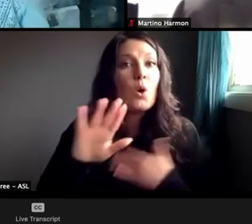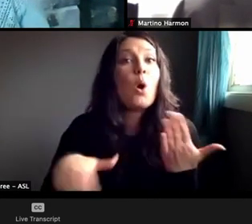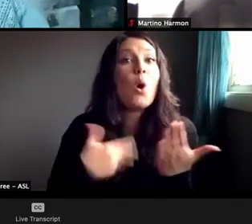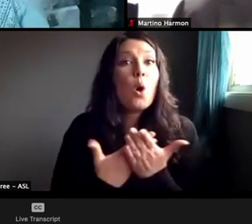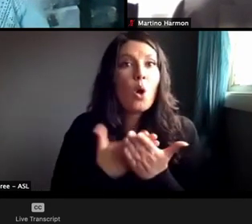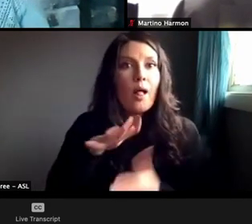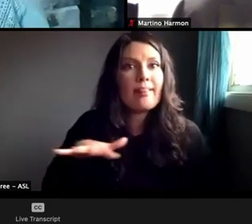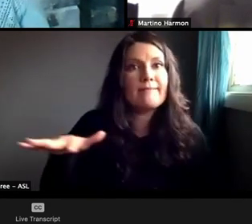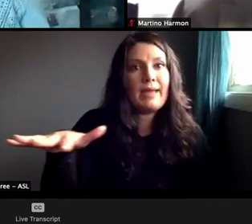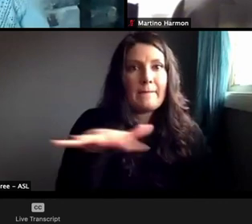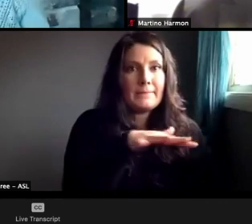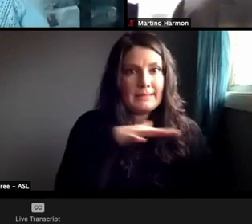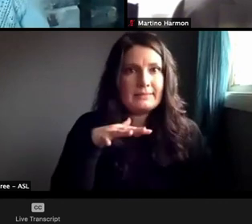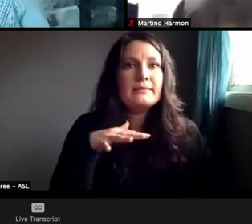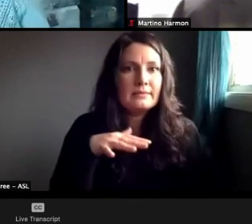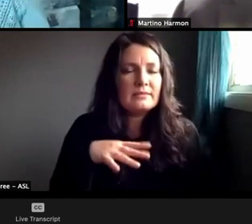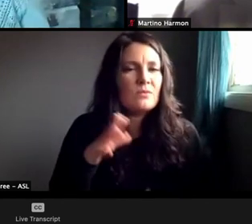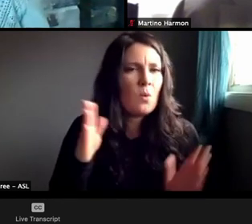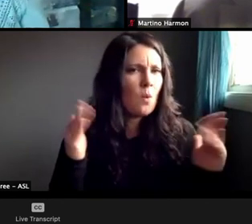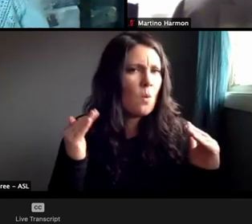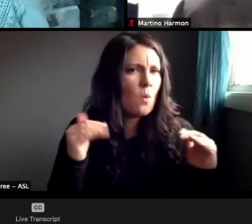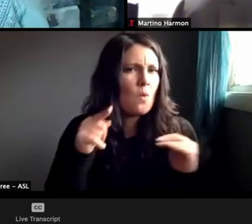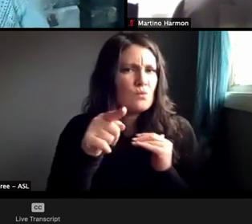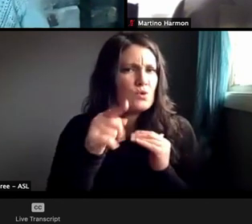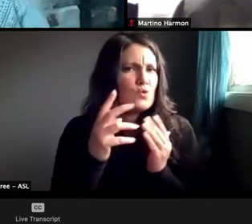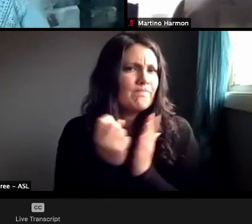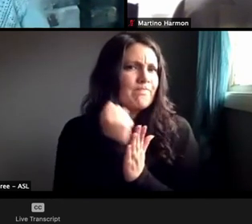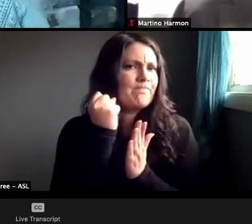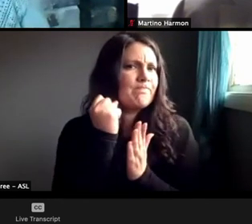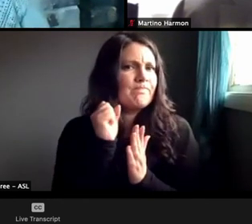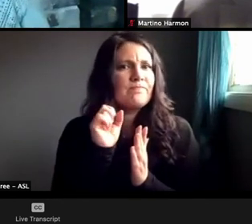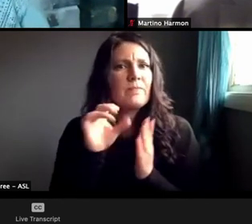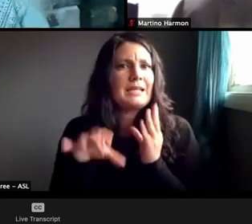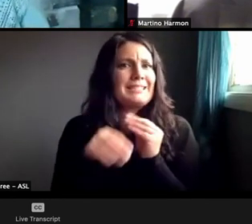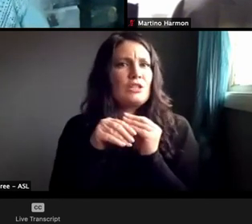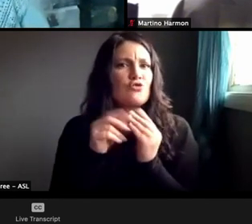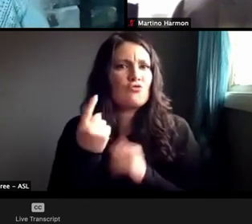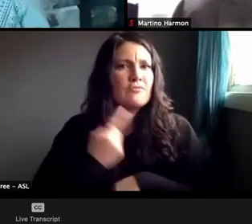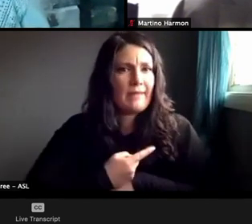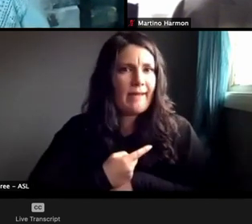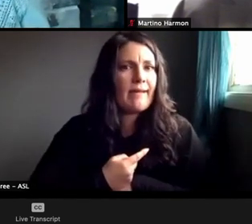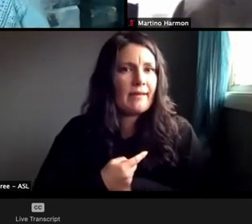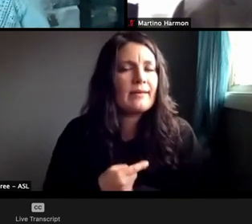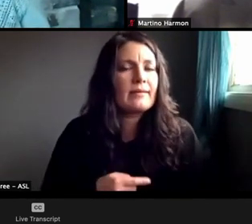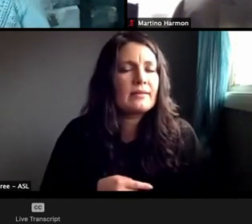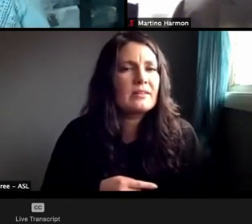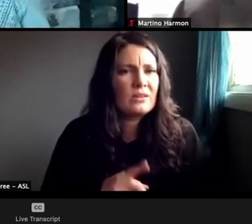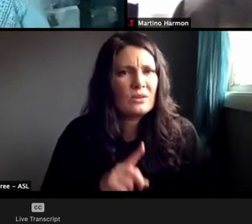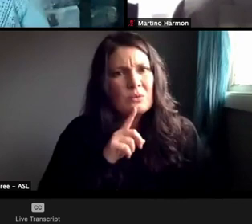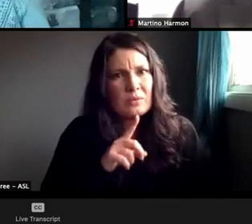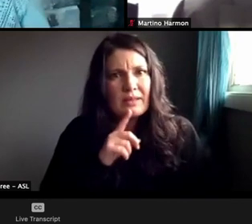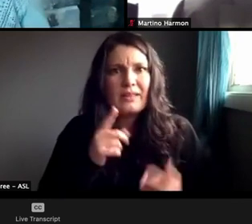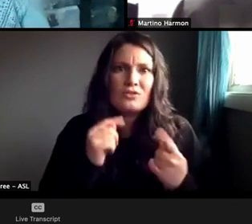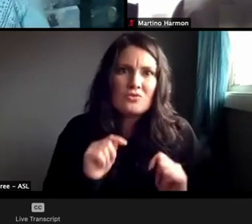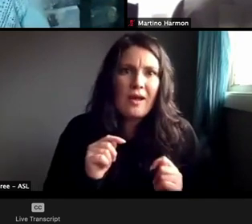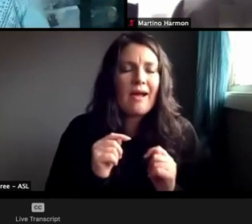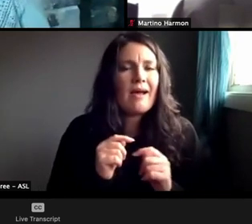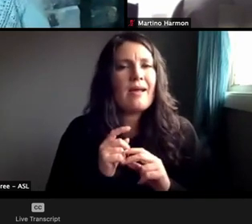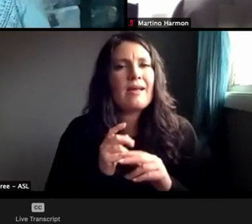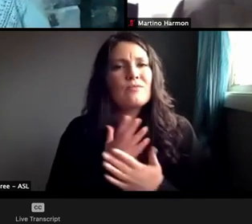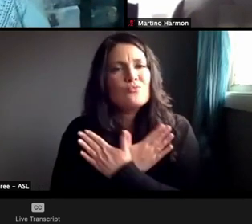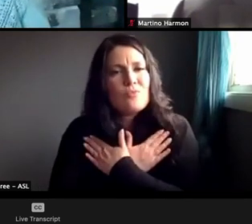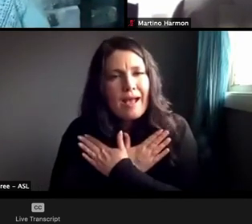we hope that you'll be able to take advantage of those additional days to really, you know, try to reflect and rest